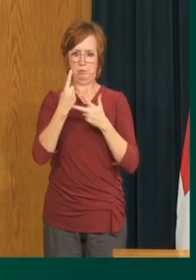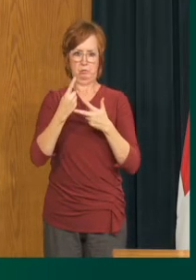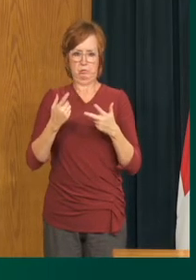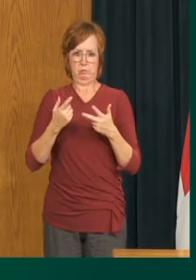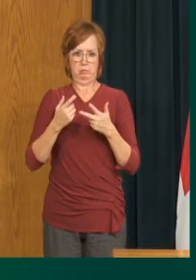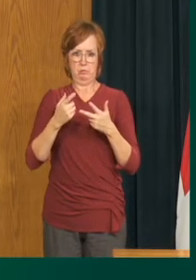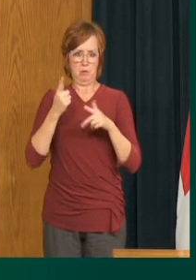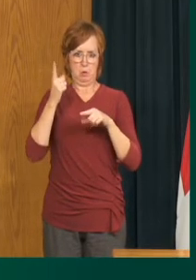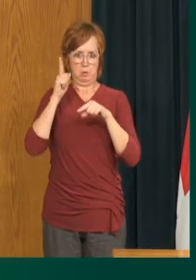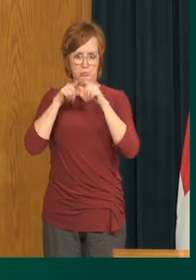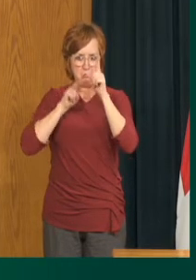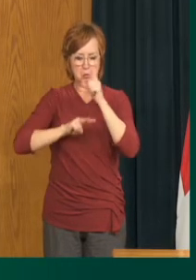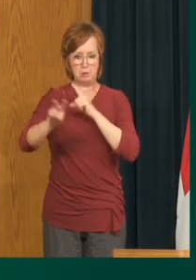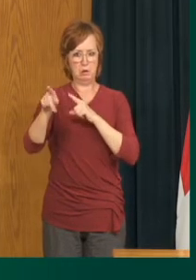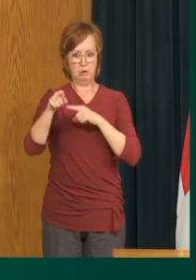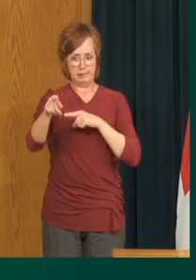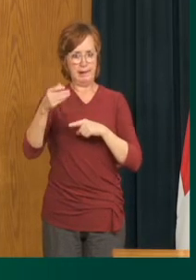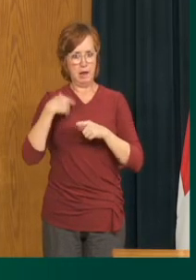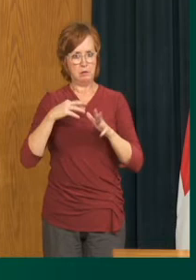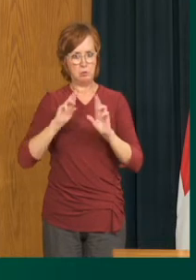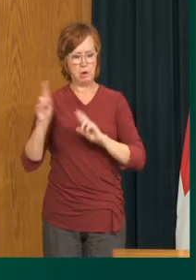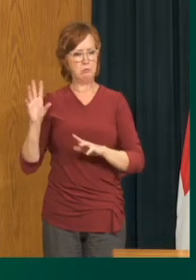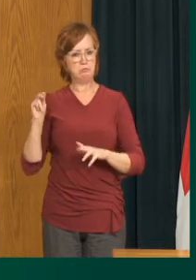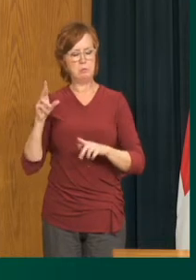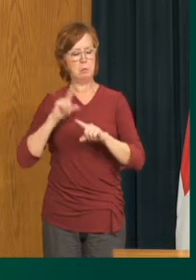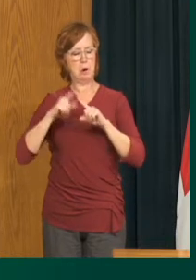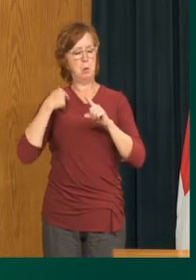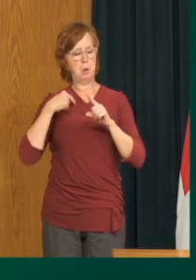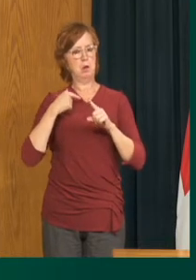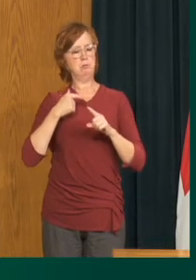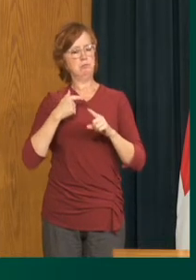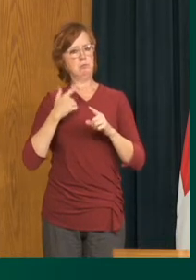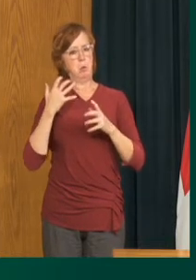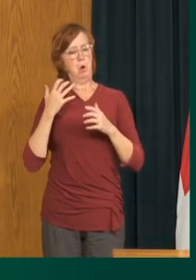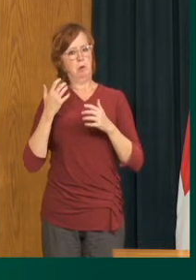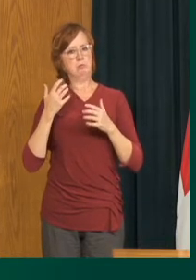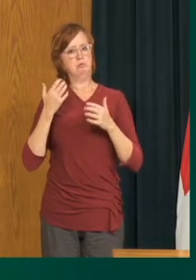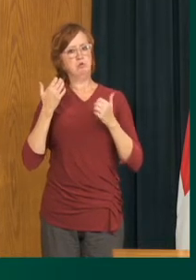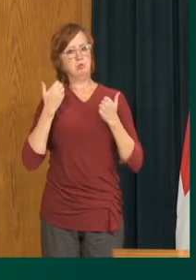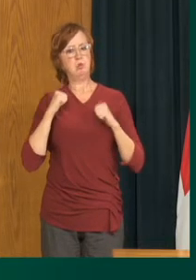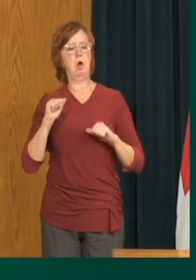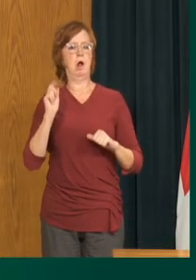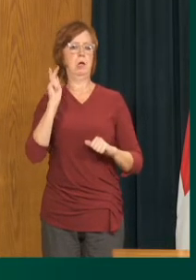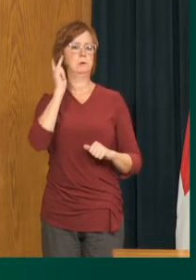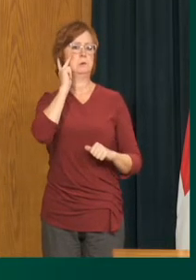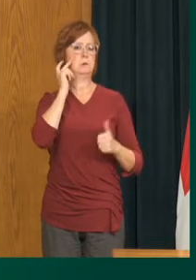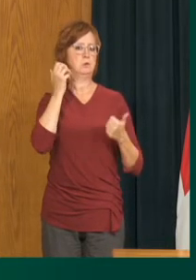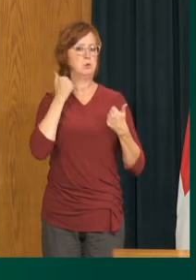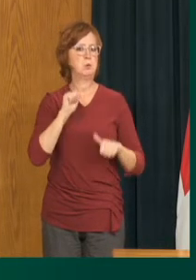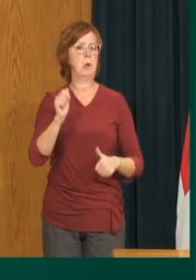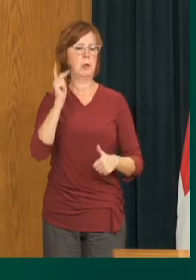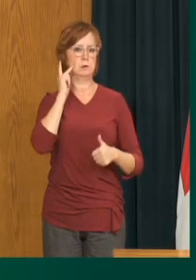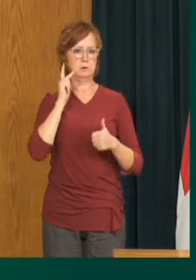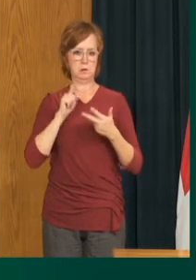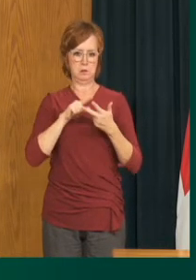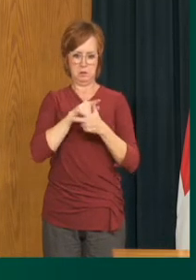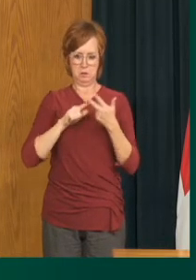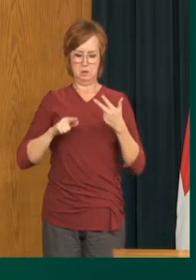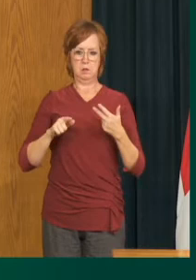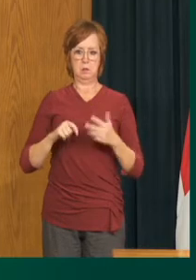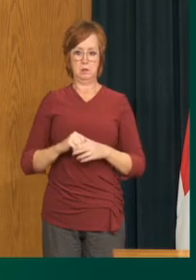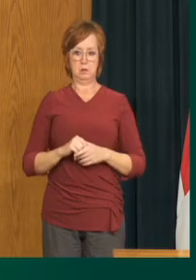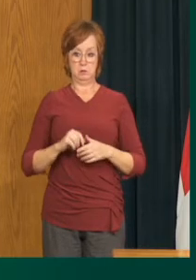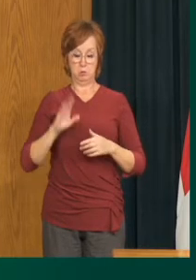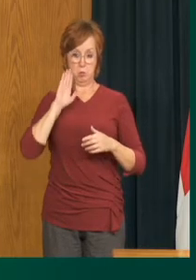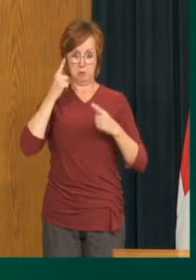cluster in those schools, and there isn't, would this kind of assurance testing be feasible? And I think we need to recognize the